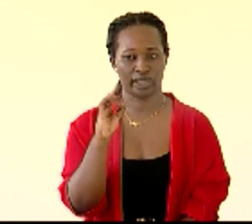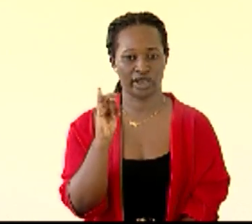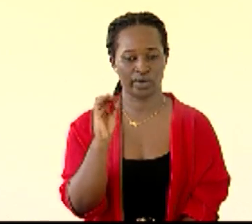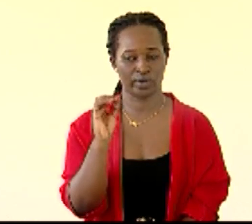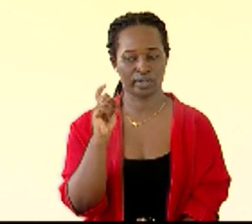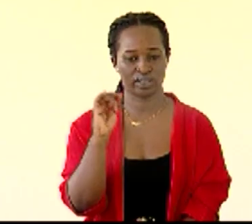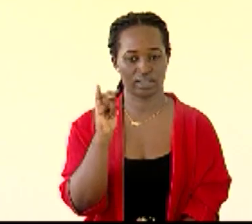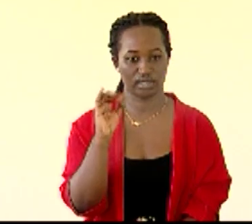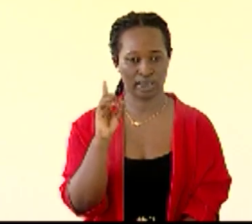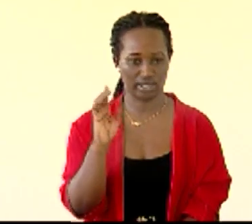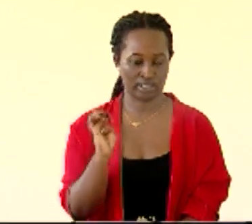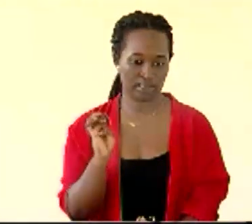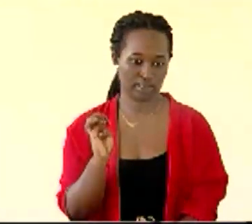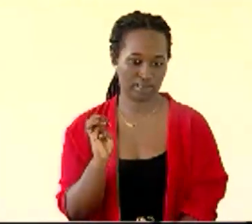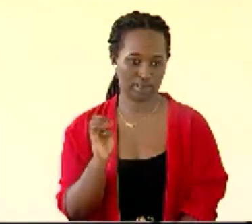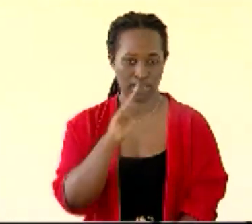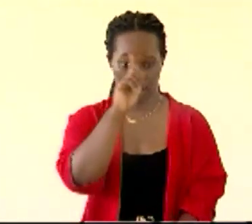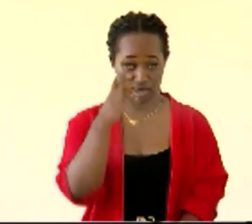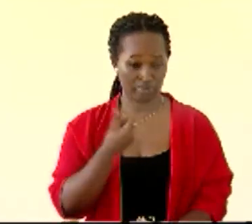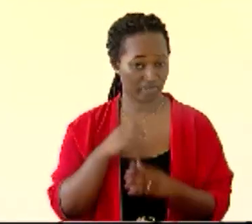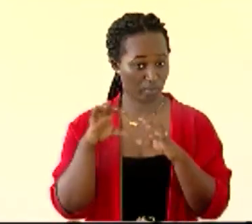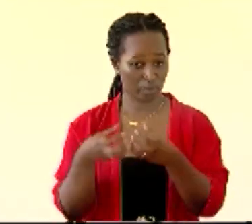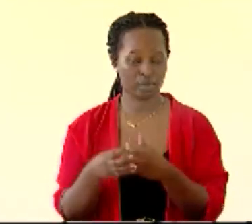until we have the glucose.